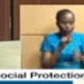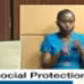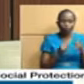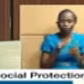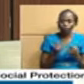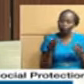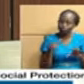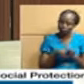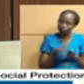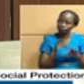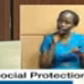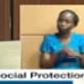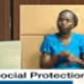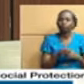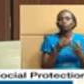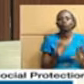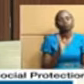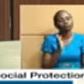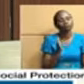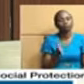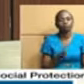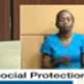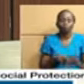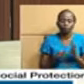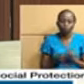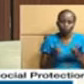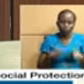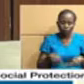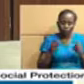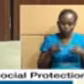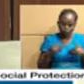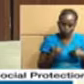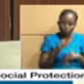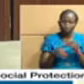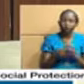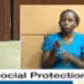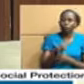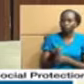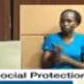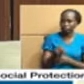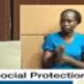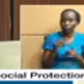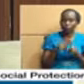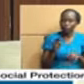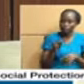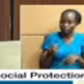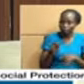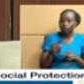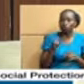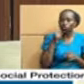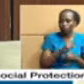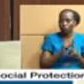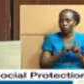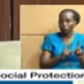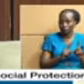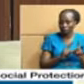members, and we have signed to, and that compels us to have all the national legislations. The National Social Protection Policy,